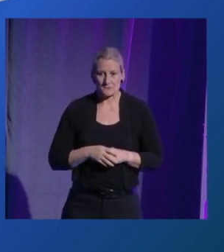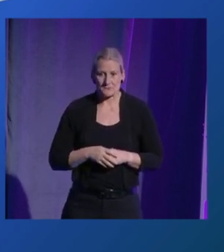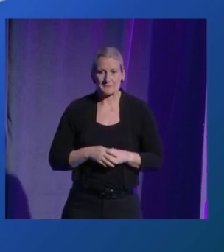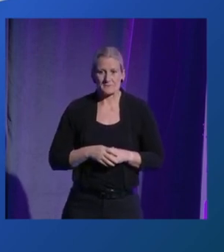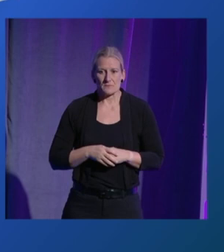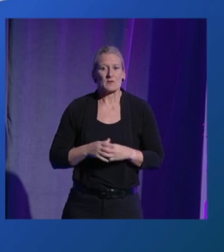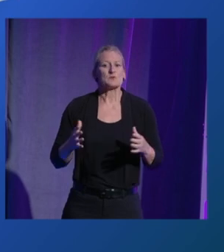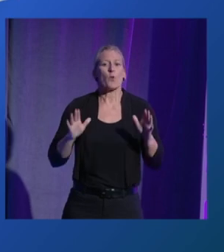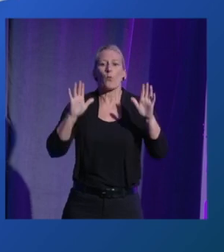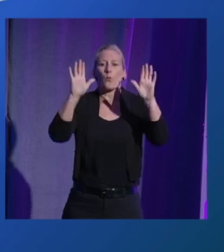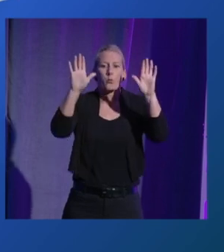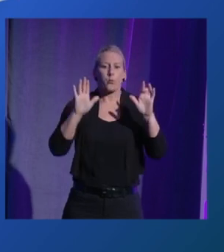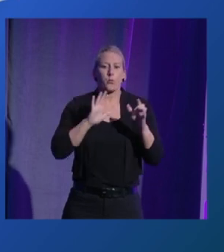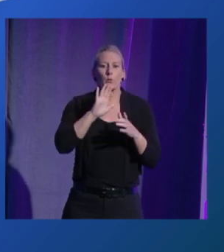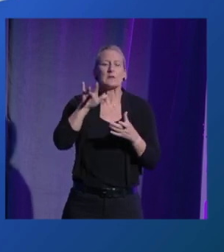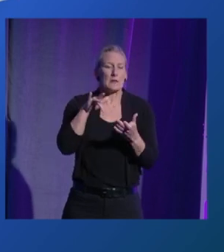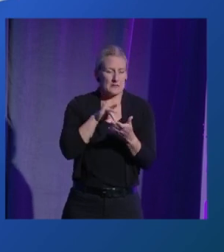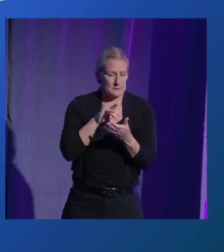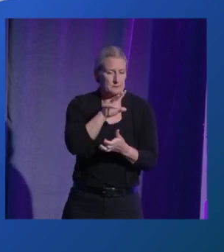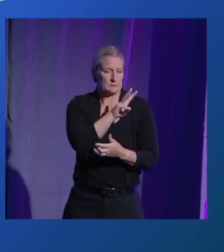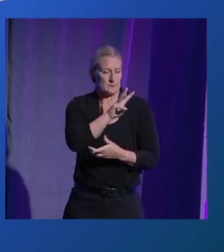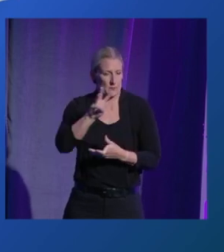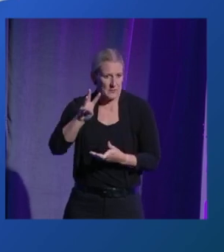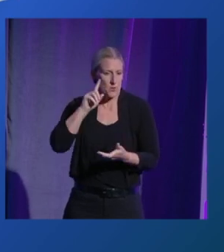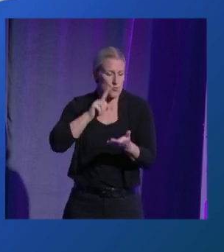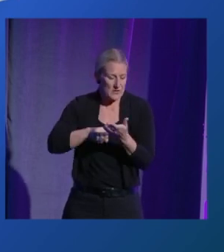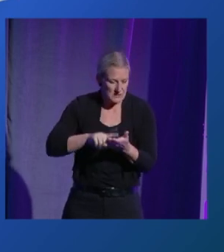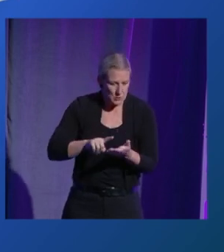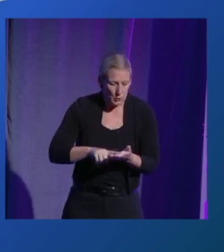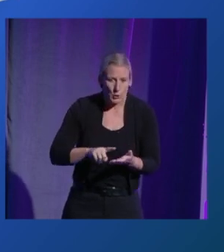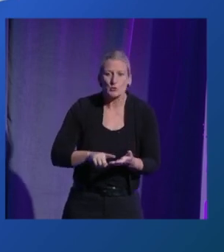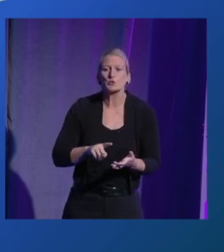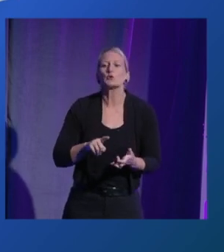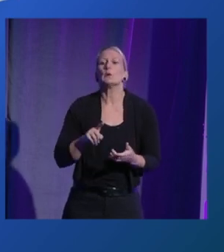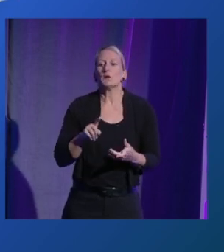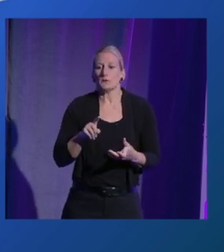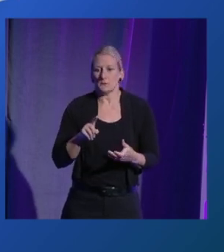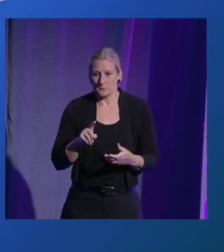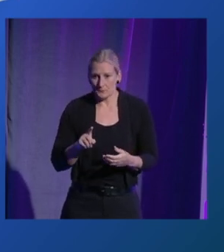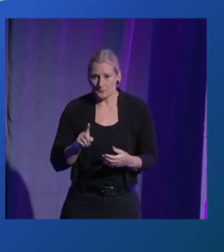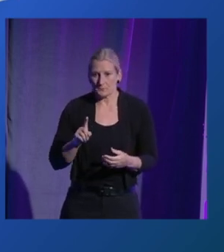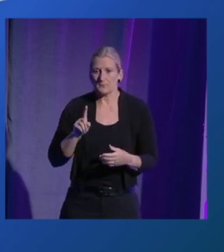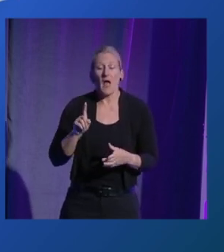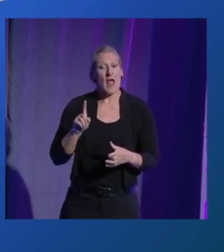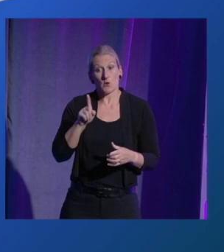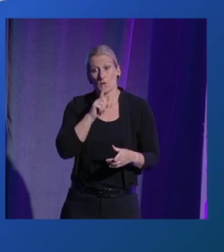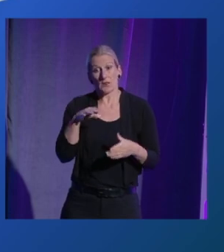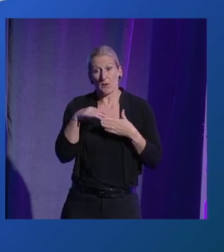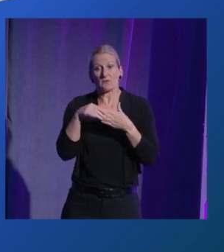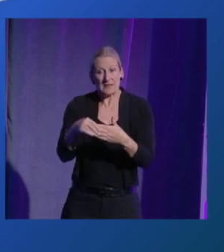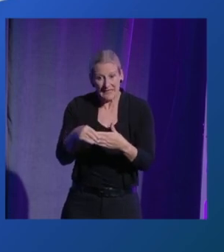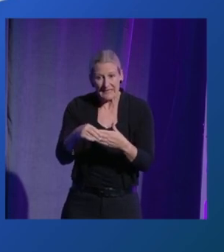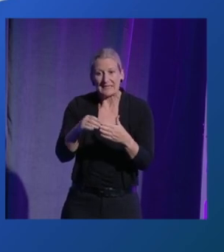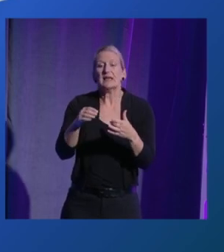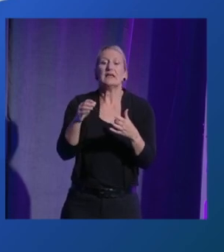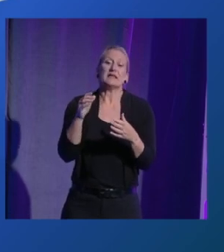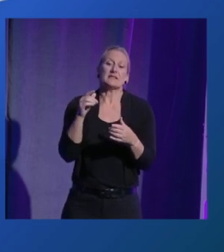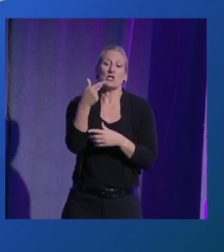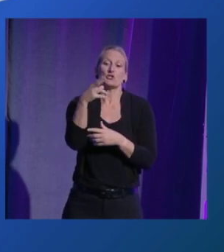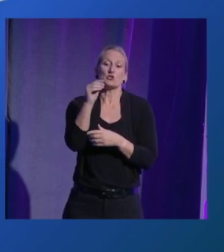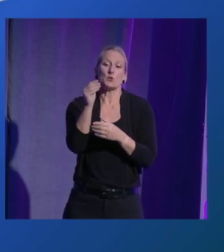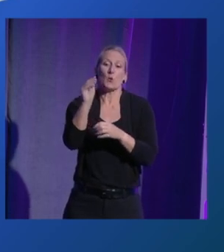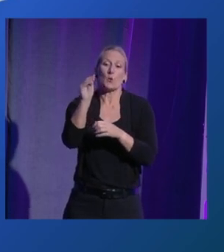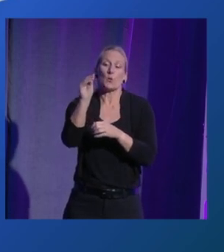research institutions and our vision is to be the nation's academic lead in geospatial science and accelerate St